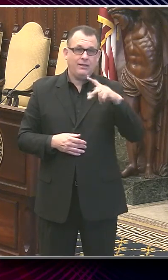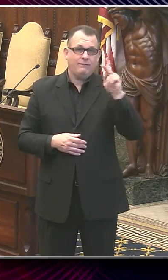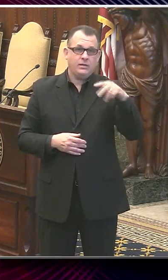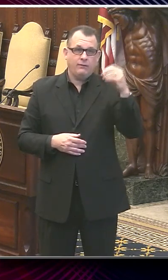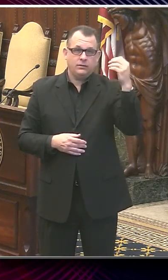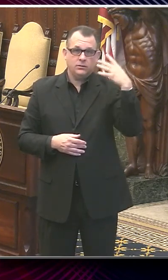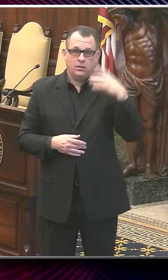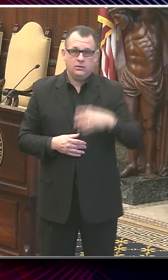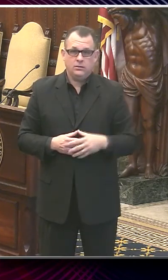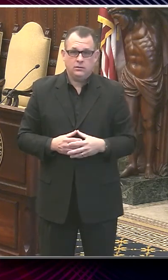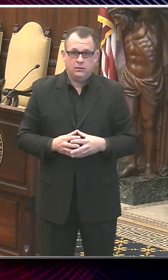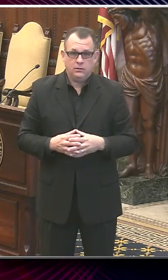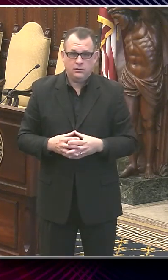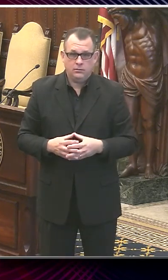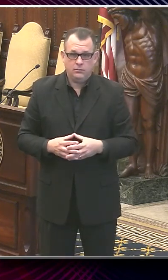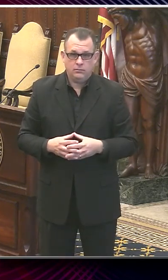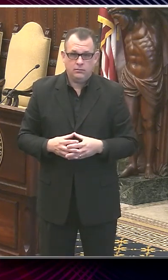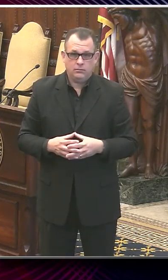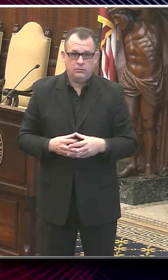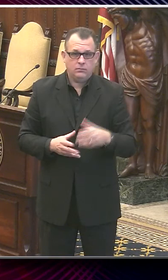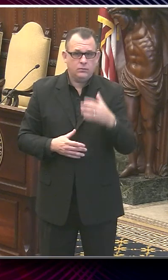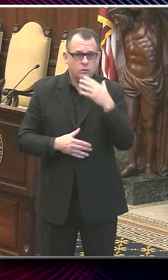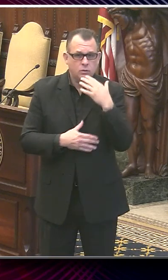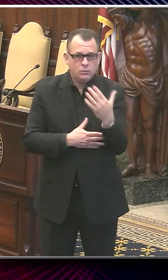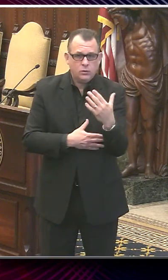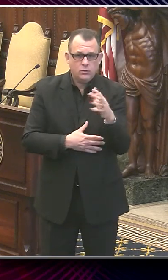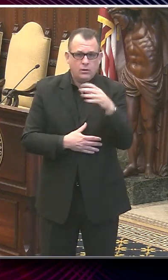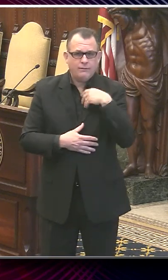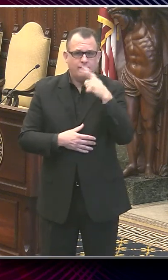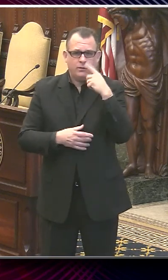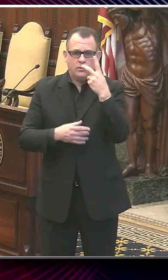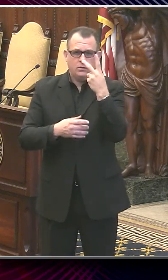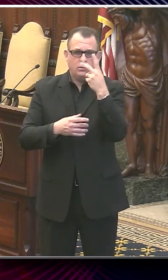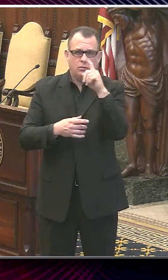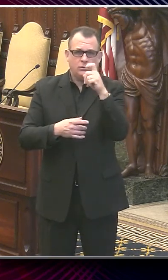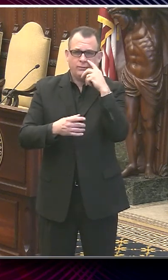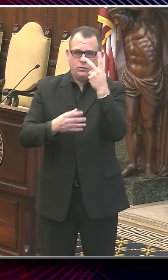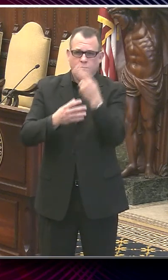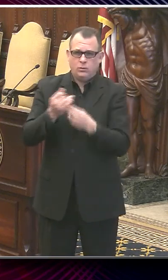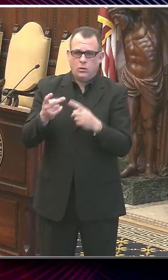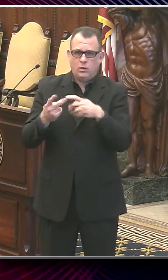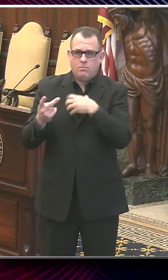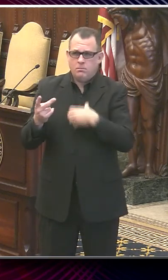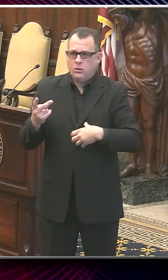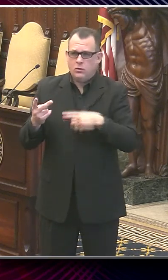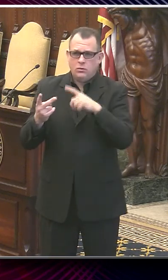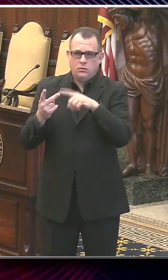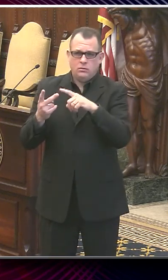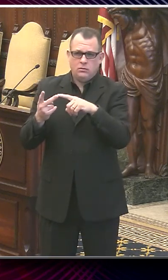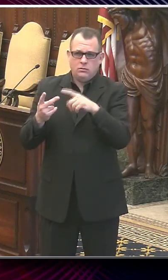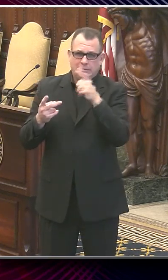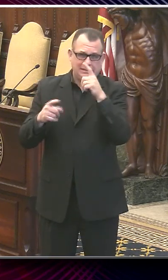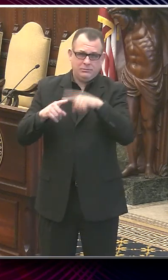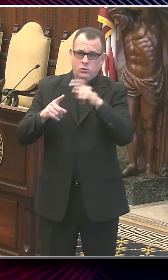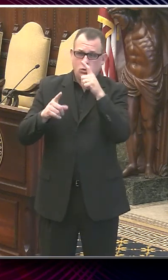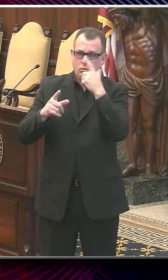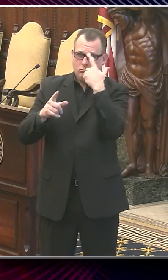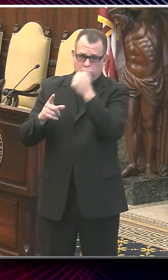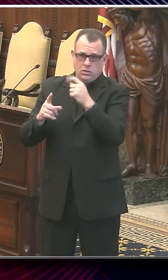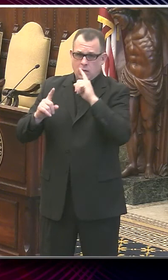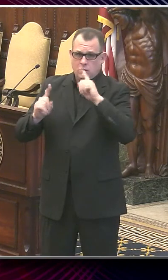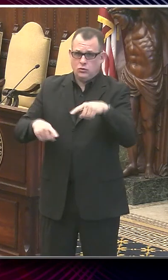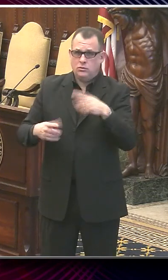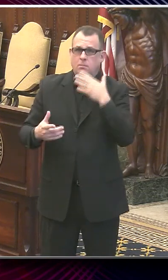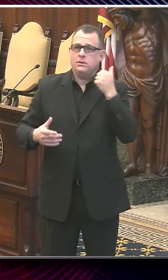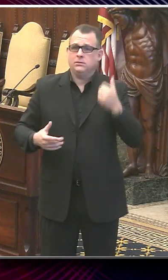Yes, good morning, everyone. I think this question goes to both the mayor and Dr. Farley, depending on who can answer it best. At